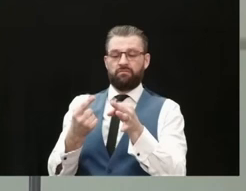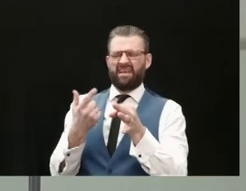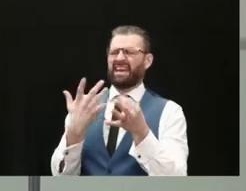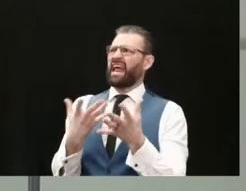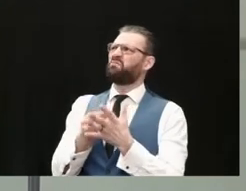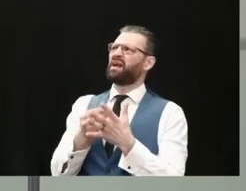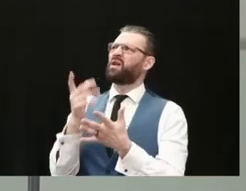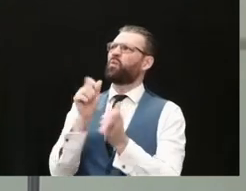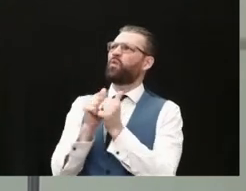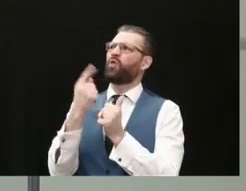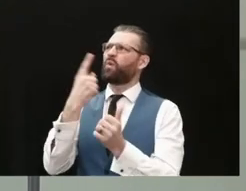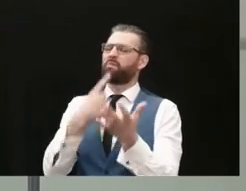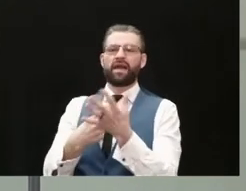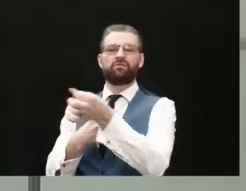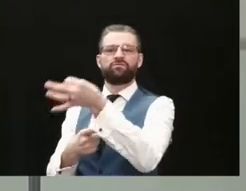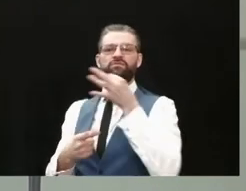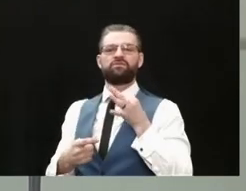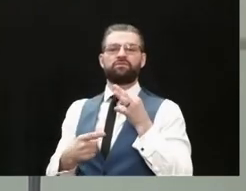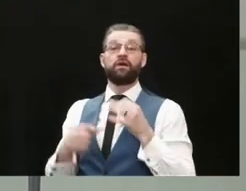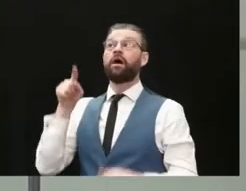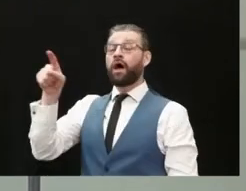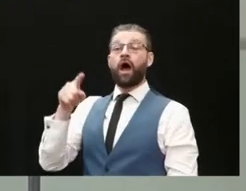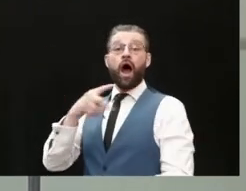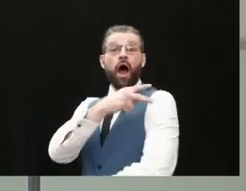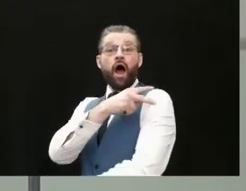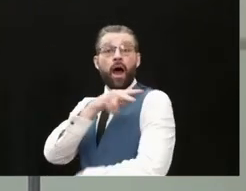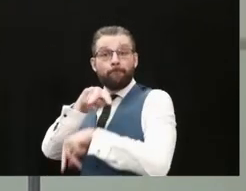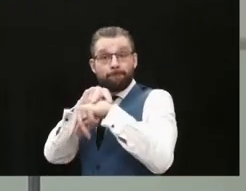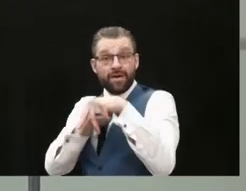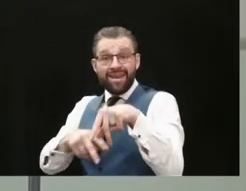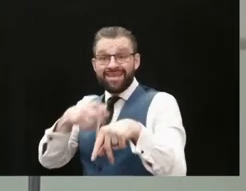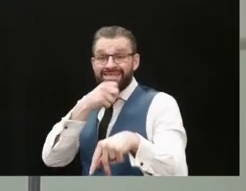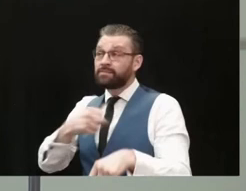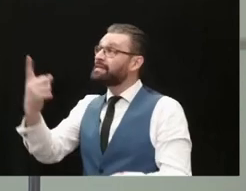the first time that a policeman in a uniform had said